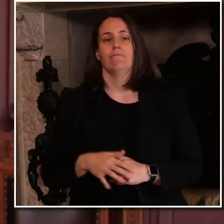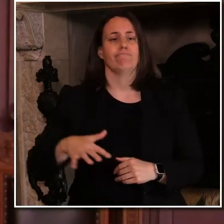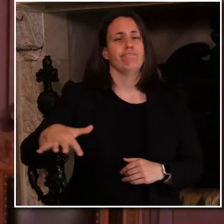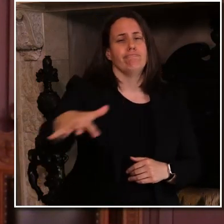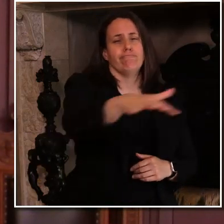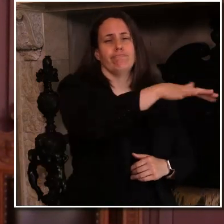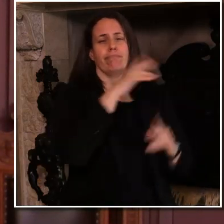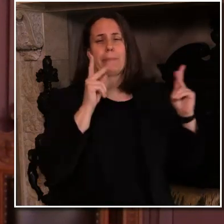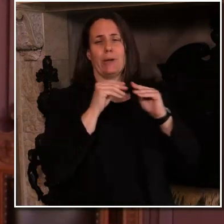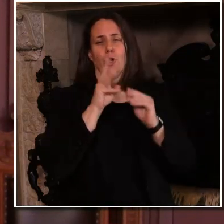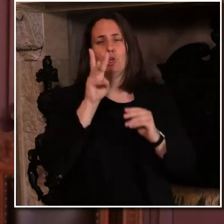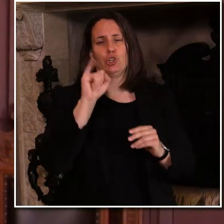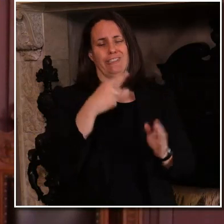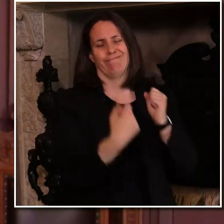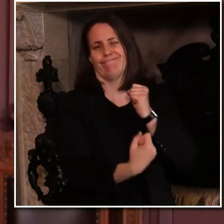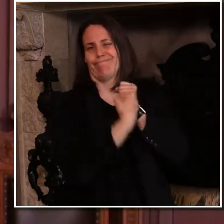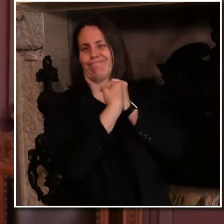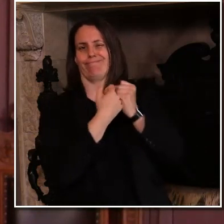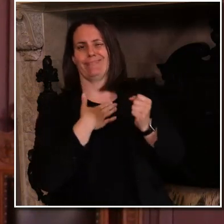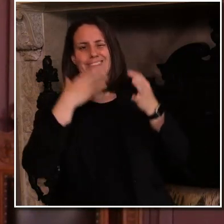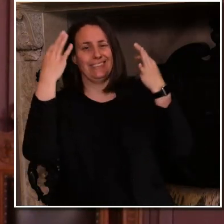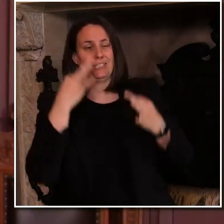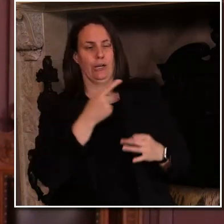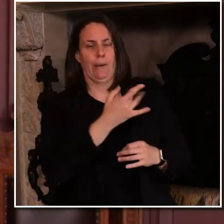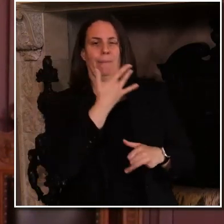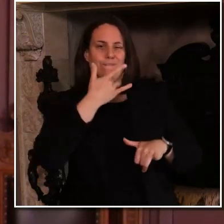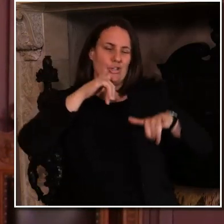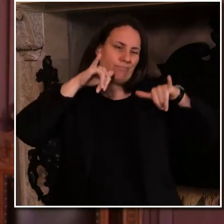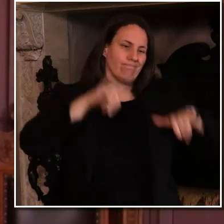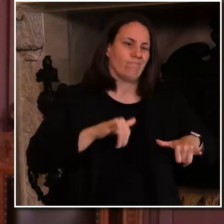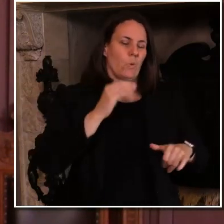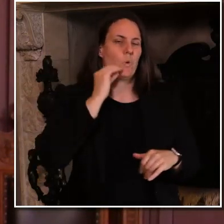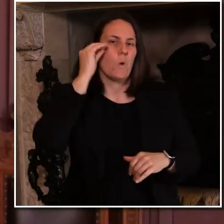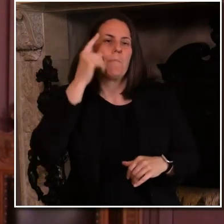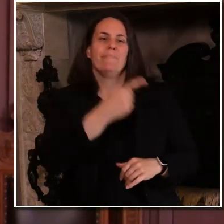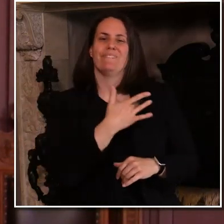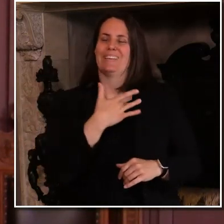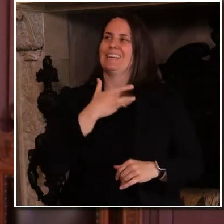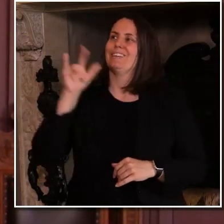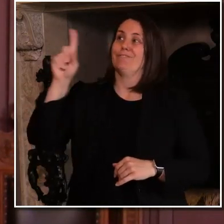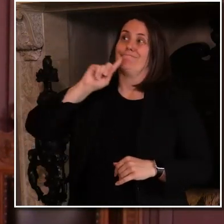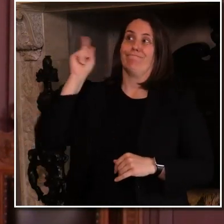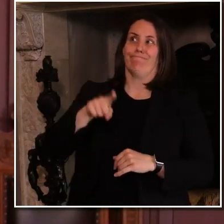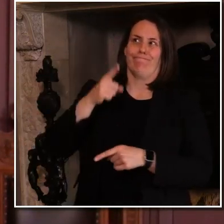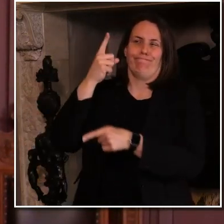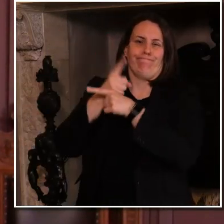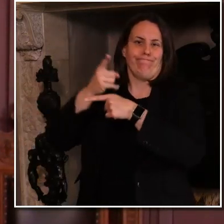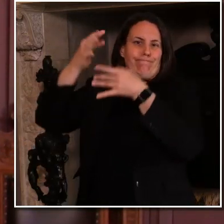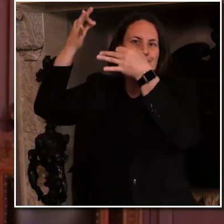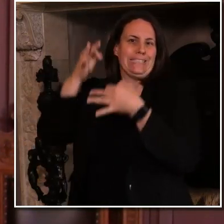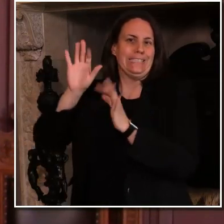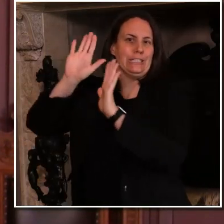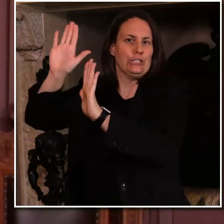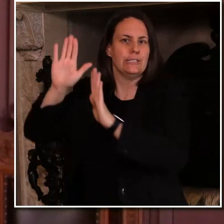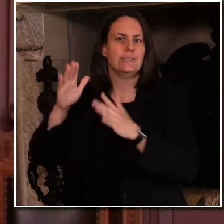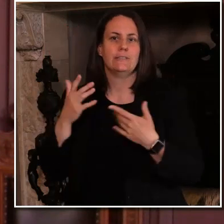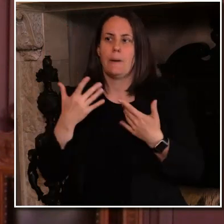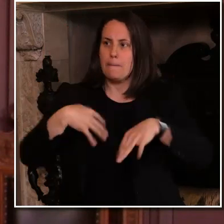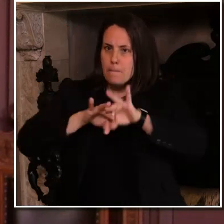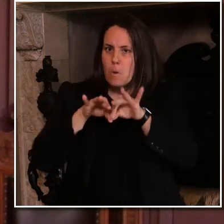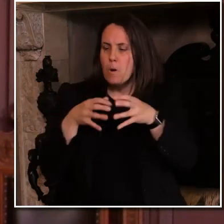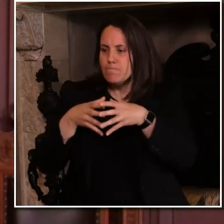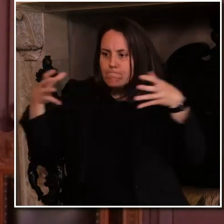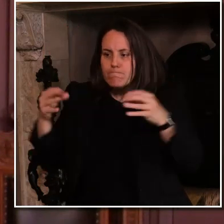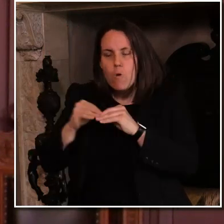of Safe at Home, understand the importance of contact tracing, the importance of testing, and also the